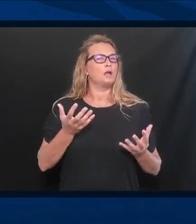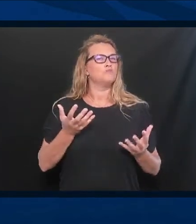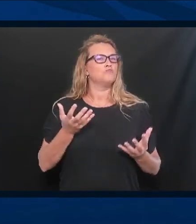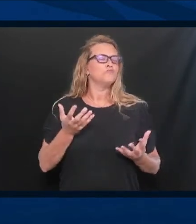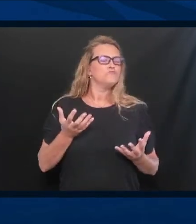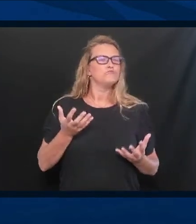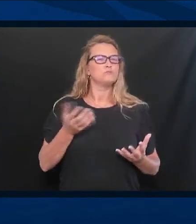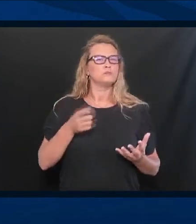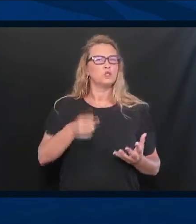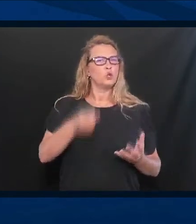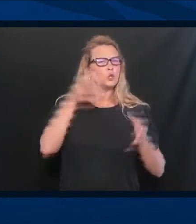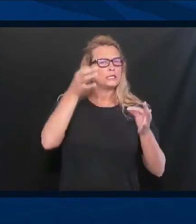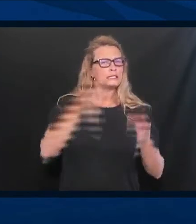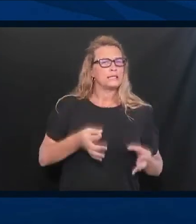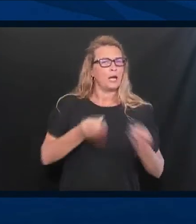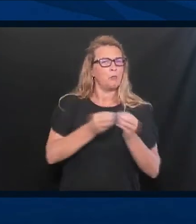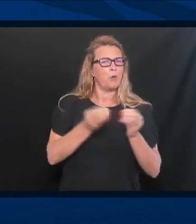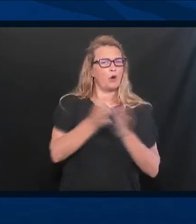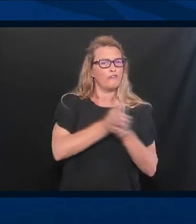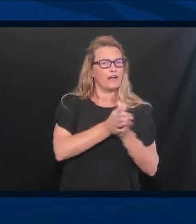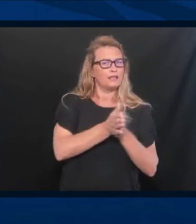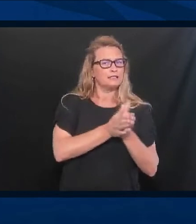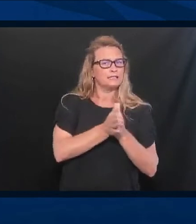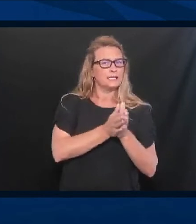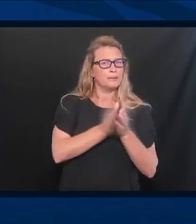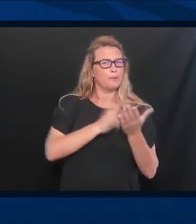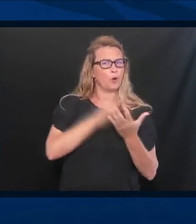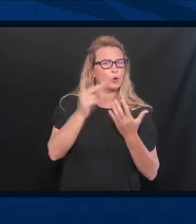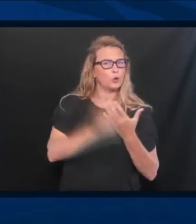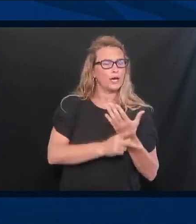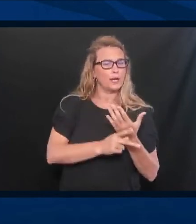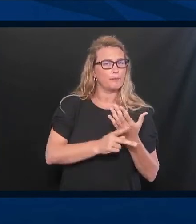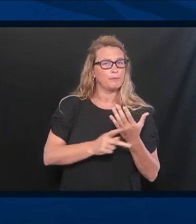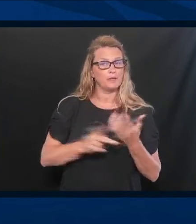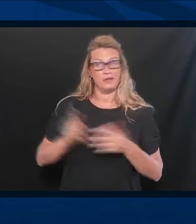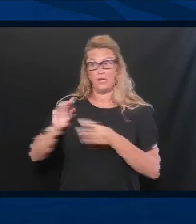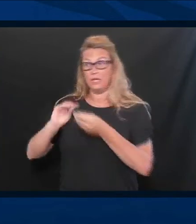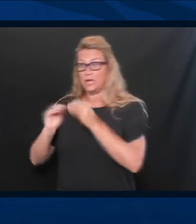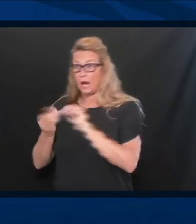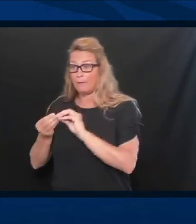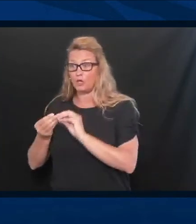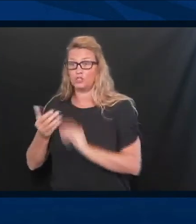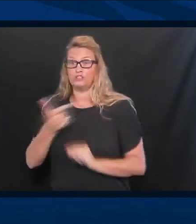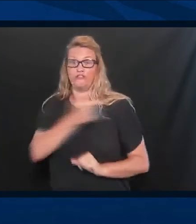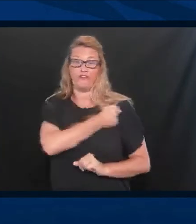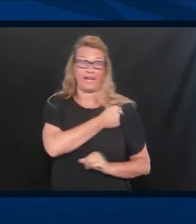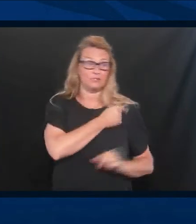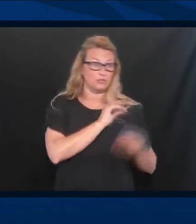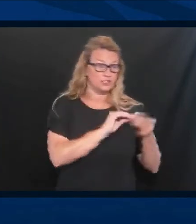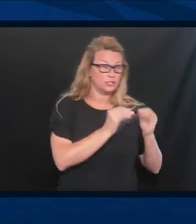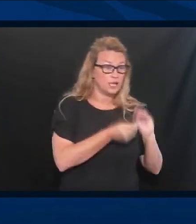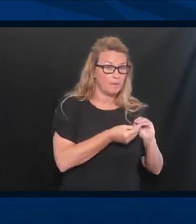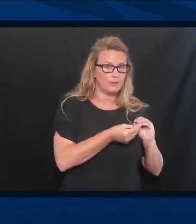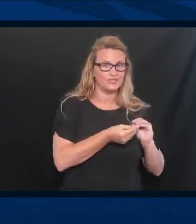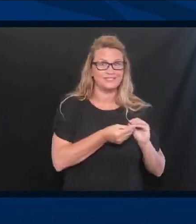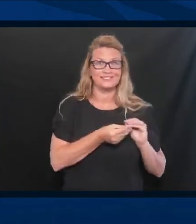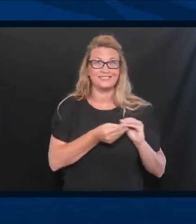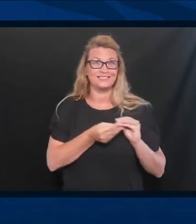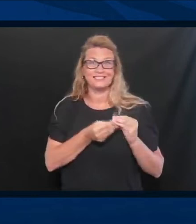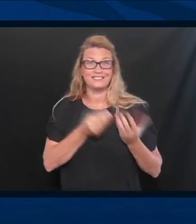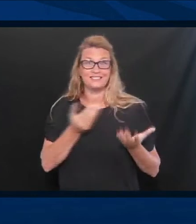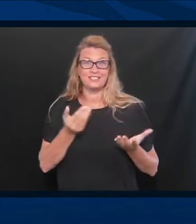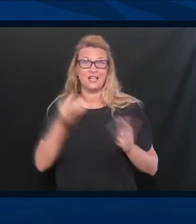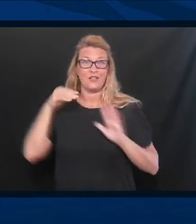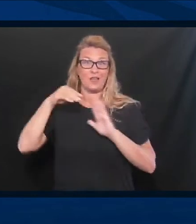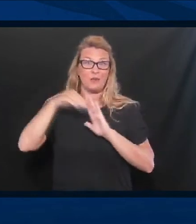looking at the numbers, the vaccination rates during the last vaccine program, numbers